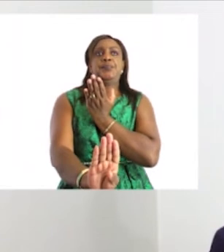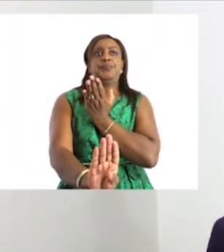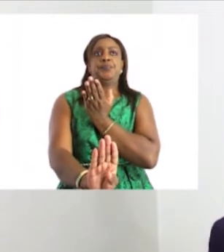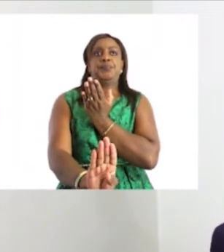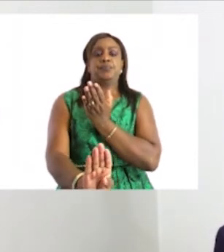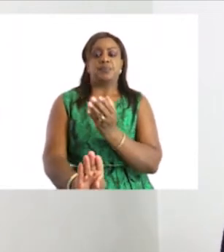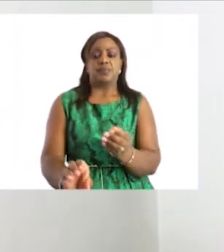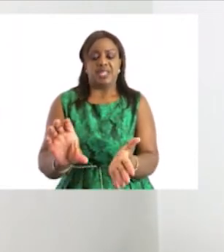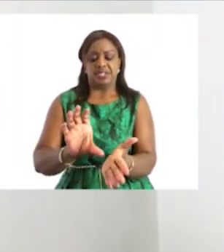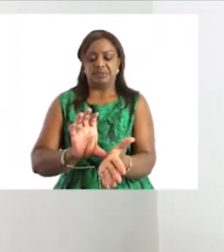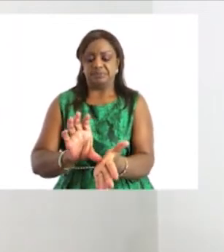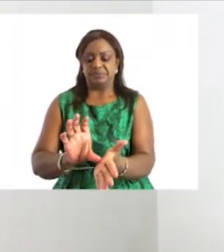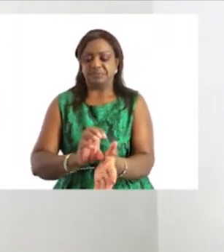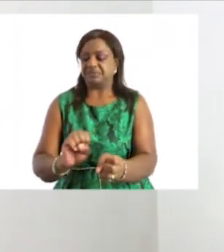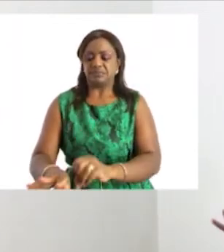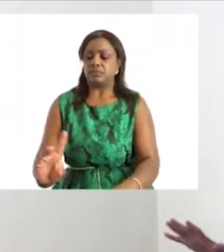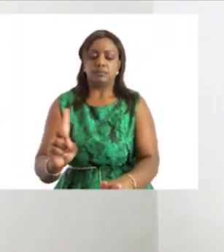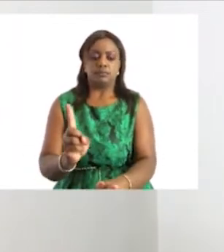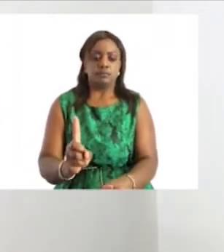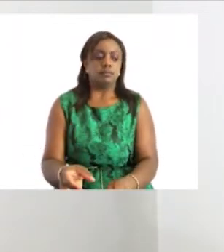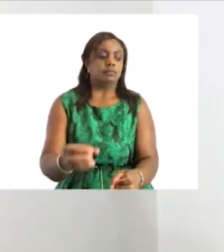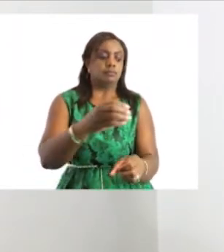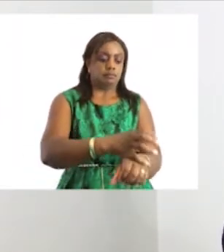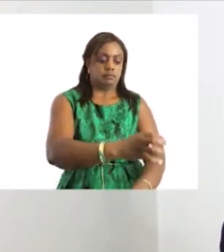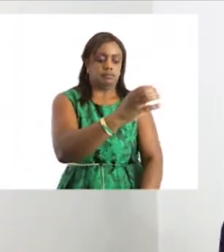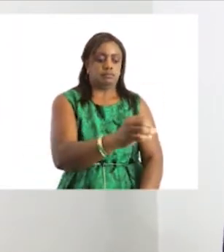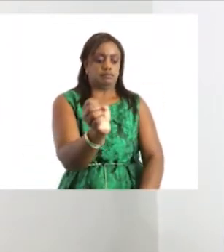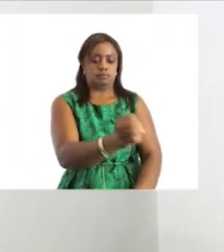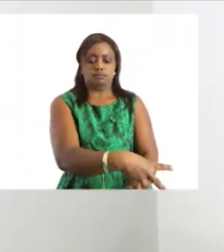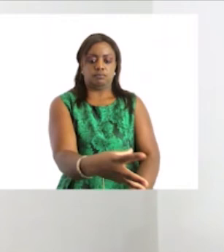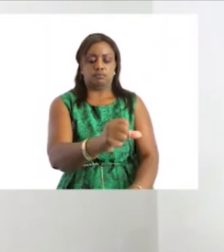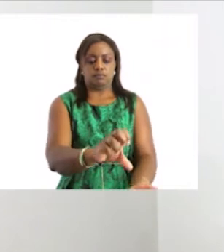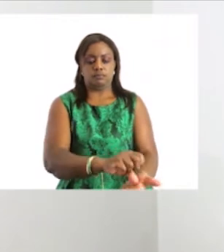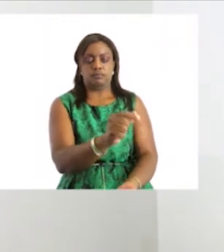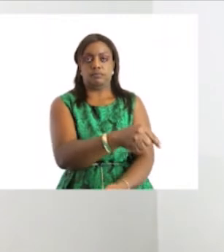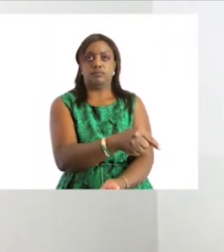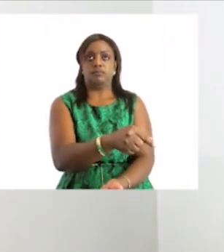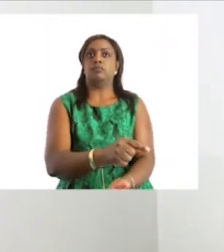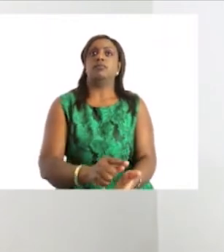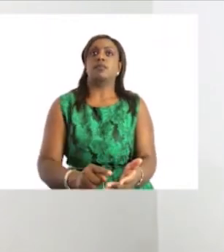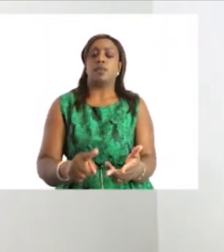rubbish in dustbins or skip containers, not just out there because we are throwing it out. We should also make sure to